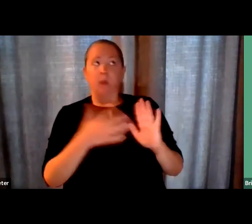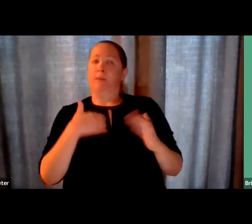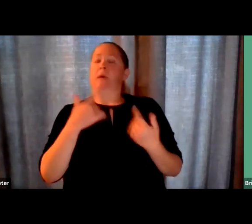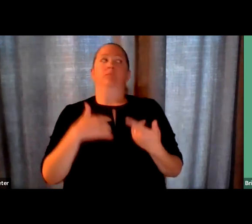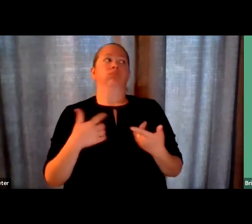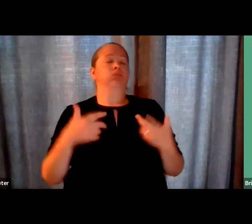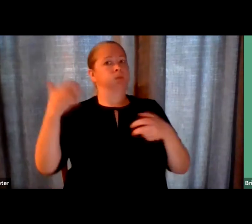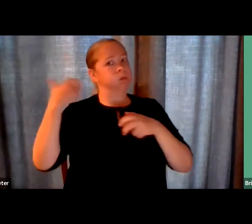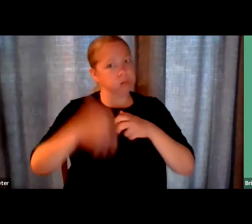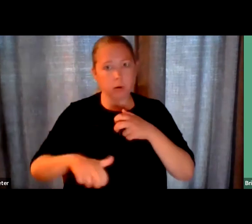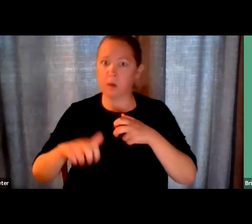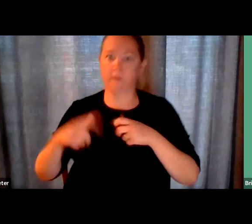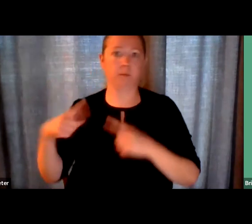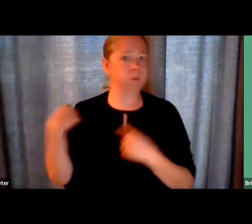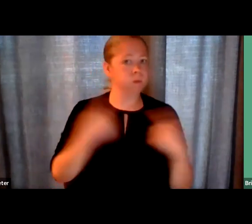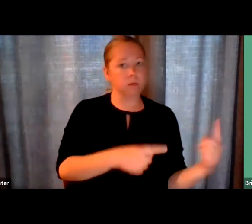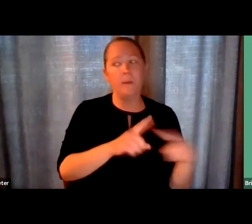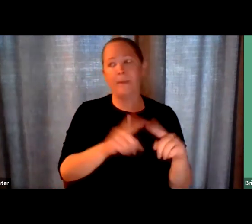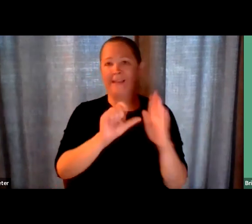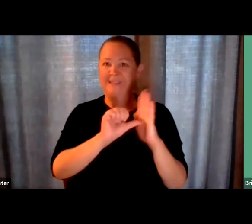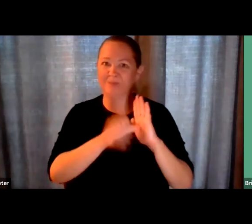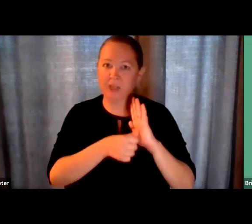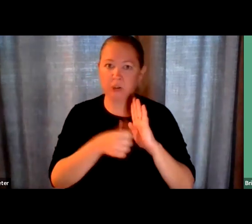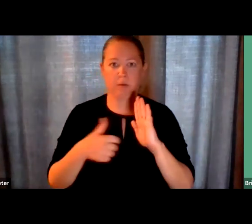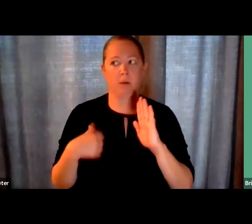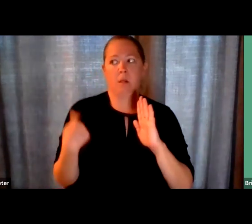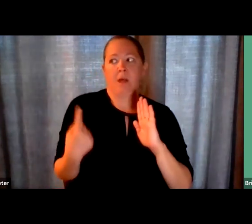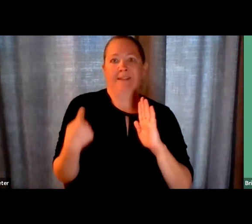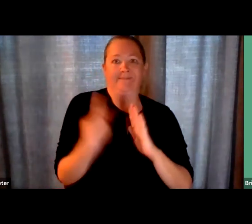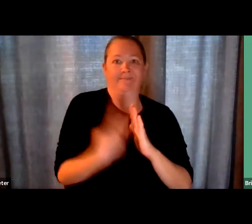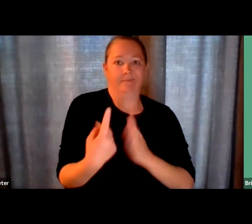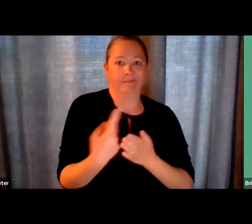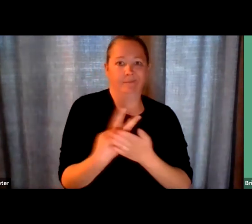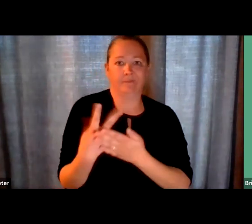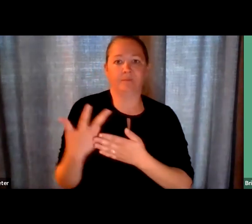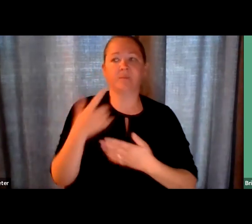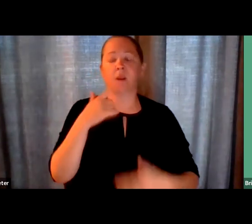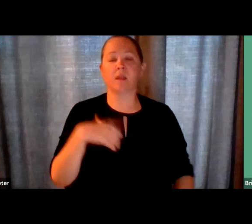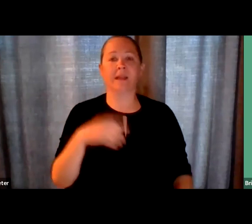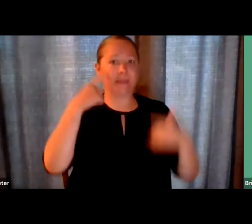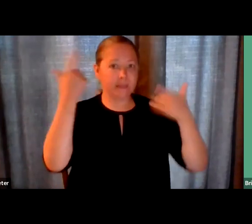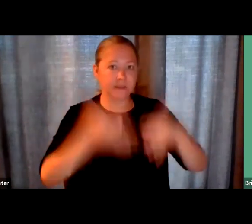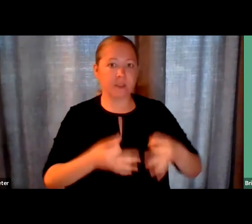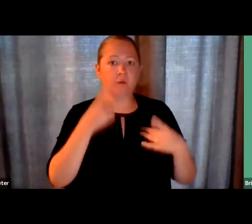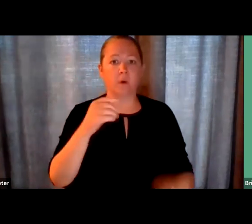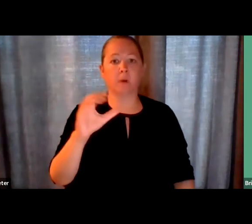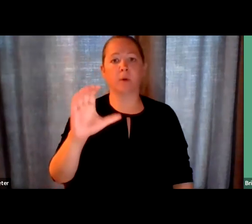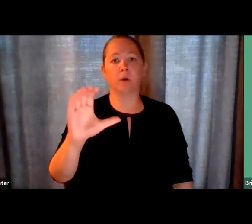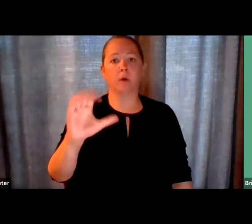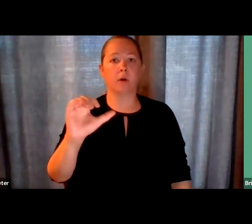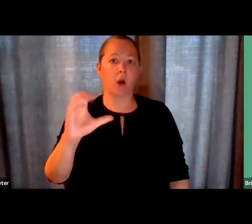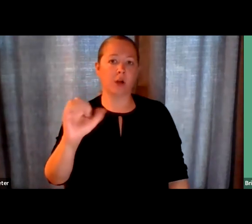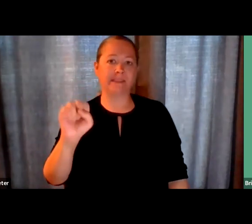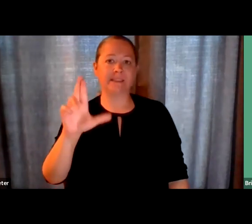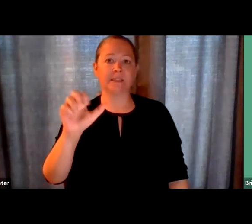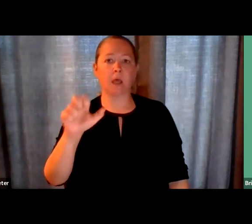this court, but especially the past few weeks. The decision in Carson v. Macon, which was a serious blow